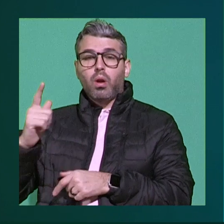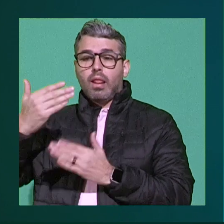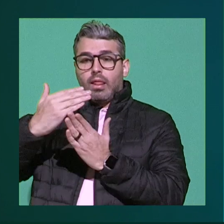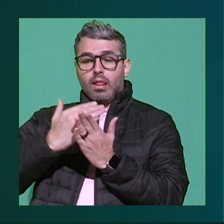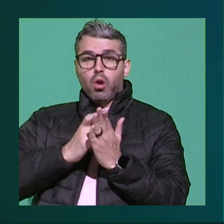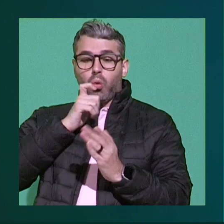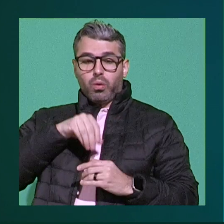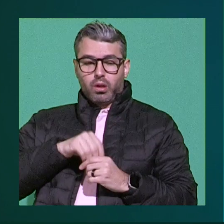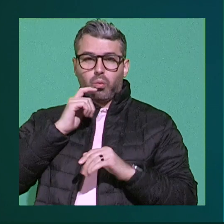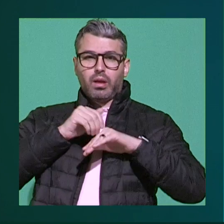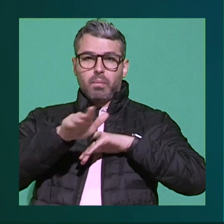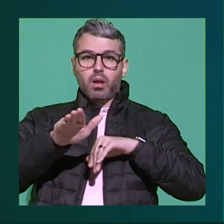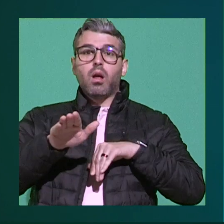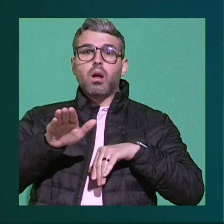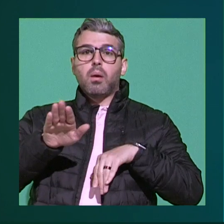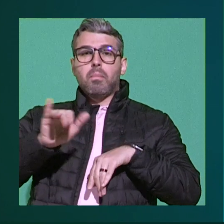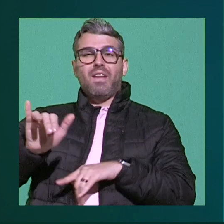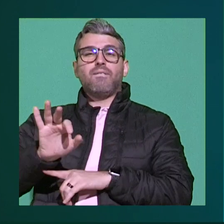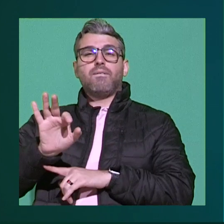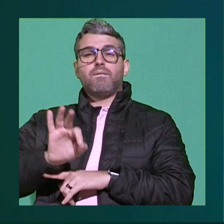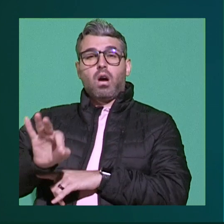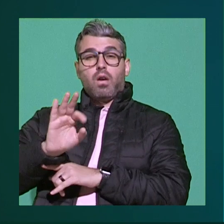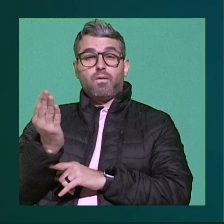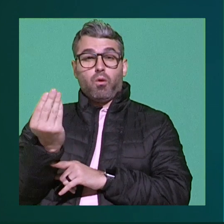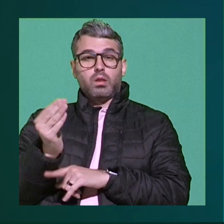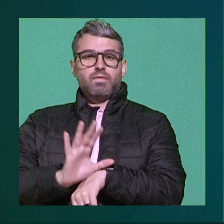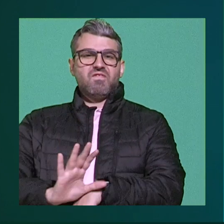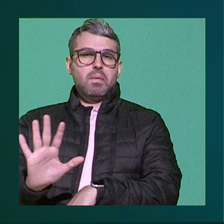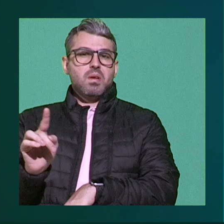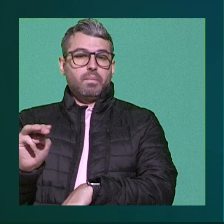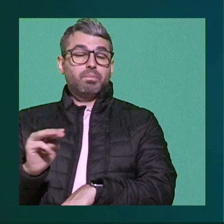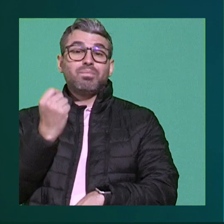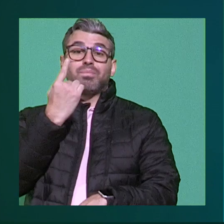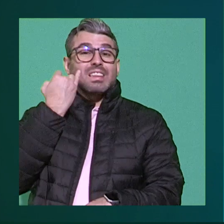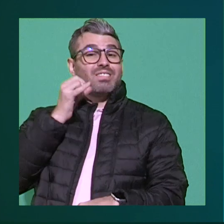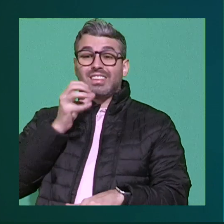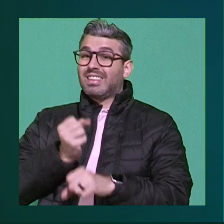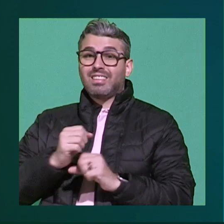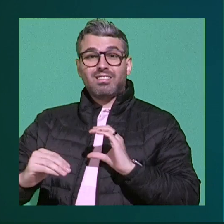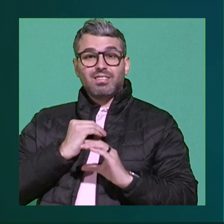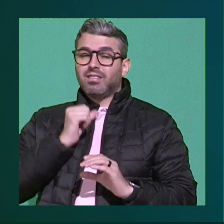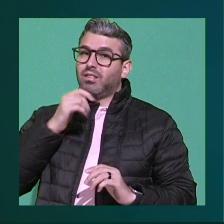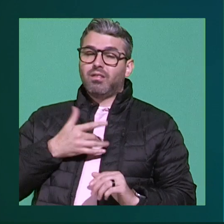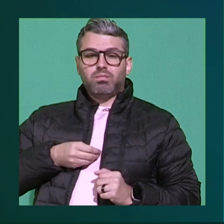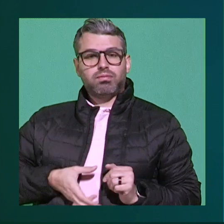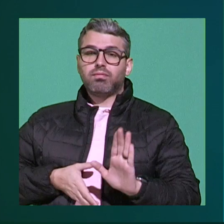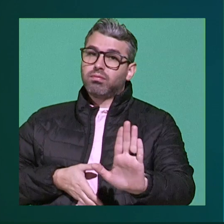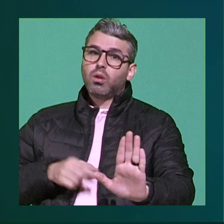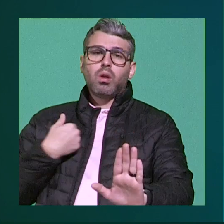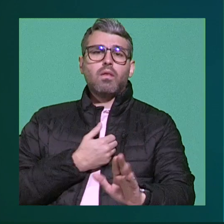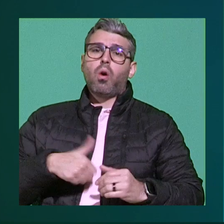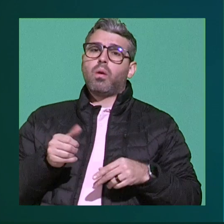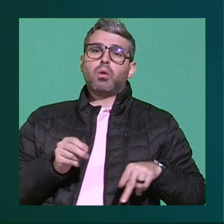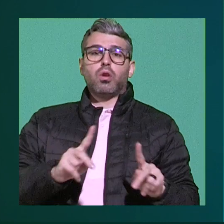to your student VU email by 5 p.m. on Friday, February 14th. Don't be discouraged if you aren't selected for Link Crew. There are plenty of